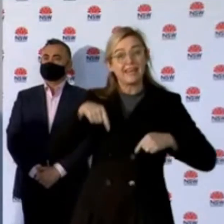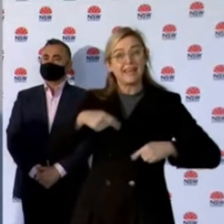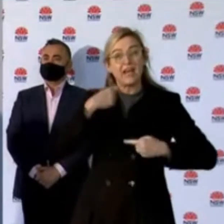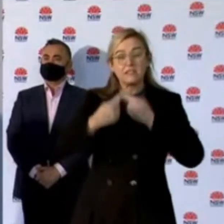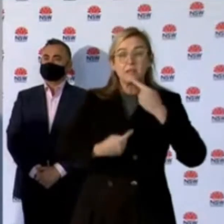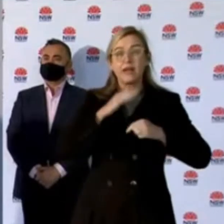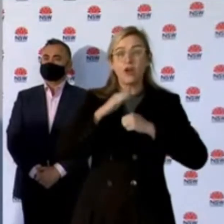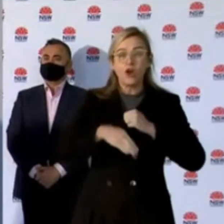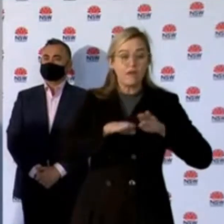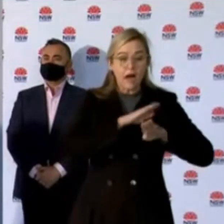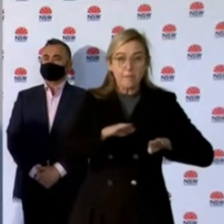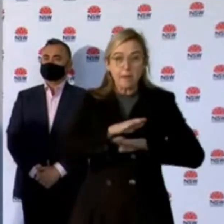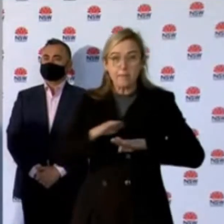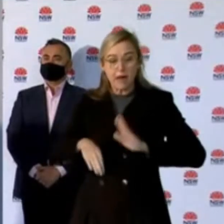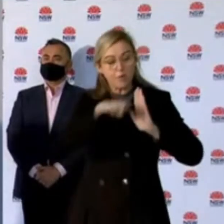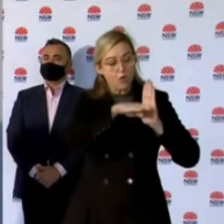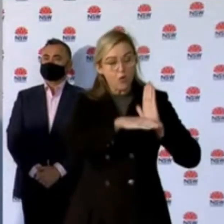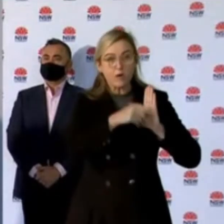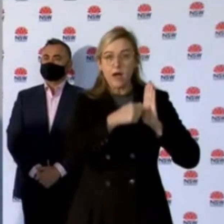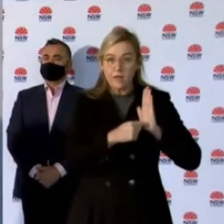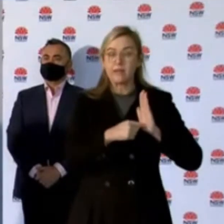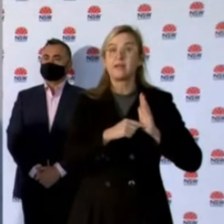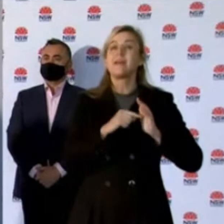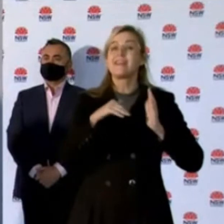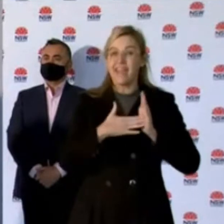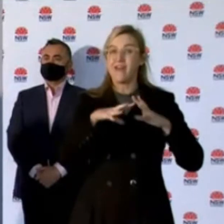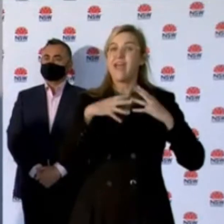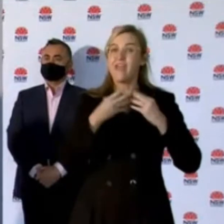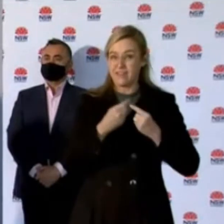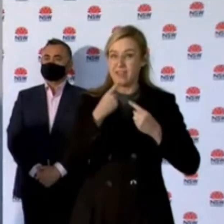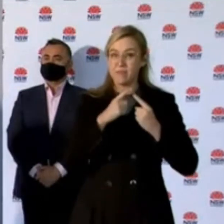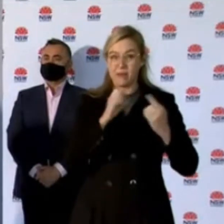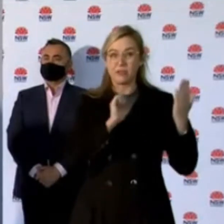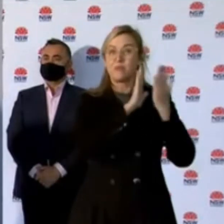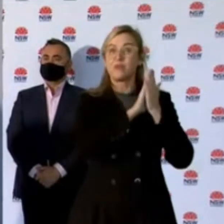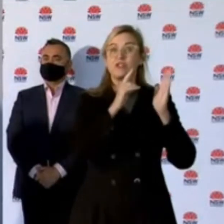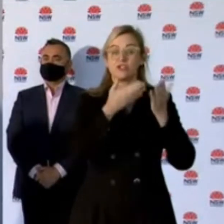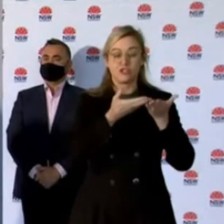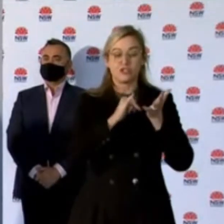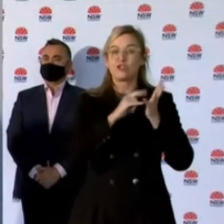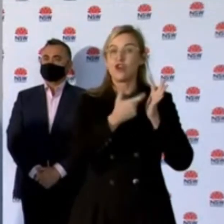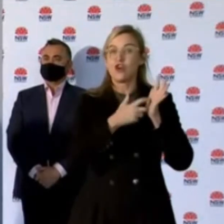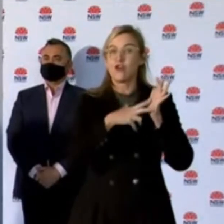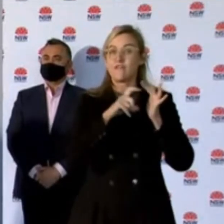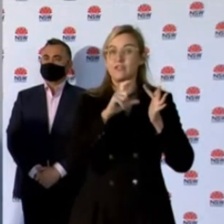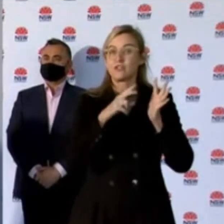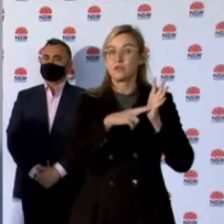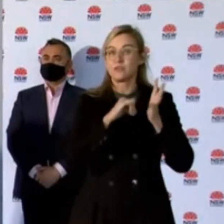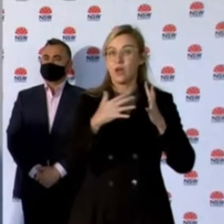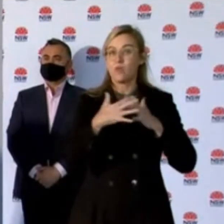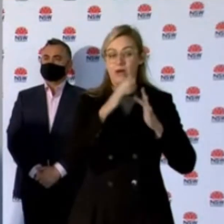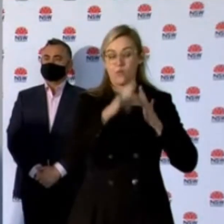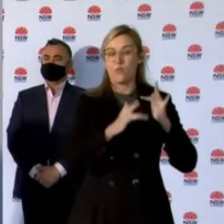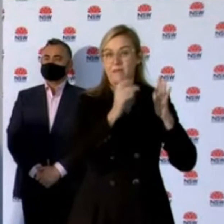exemptions, the information is now available on the New South Wales Service New South Wales website. So if anybody has any questions or any